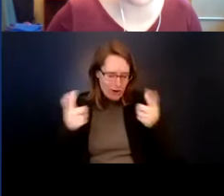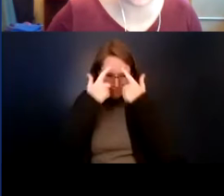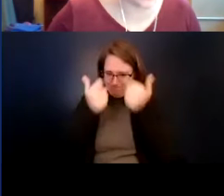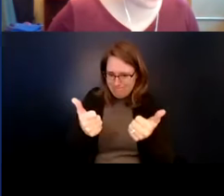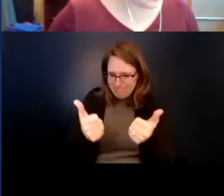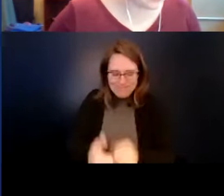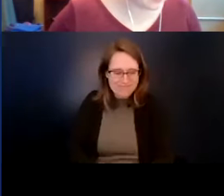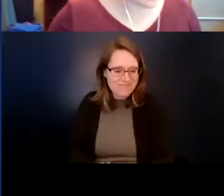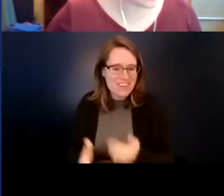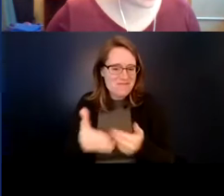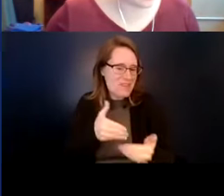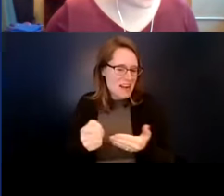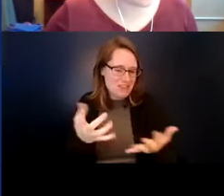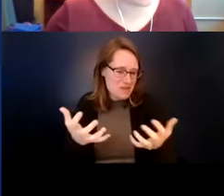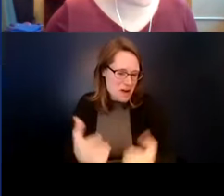whatever you want.